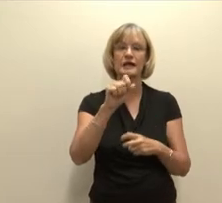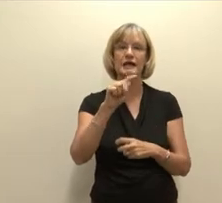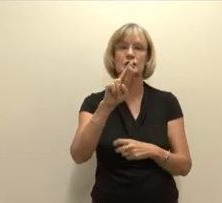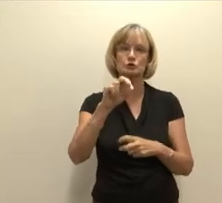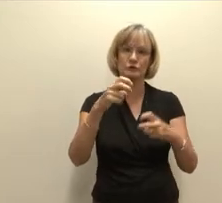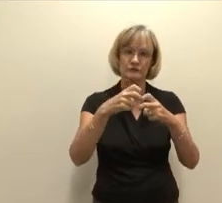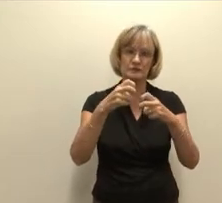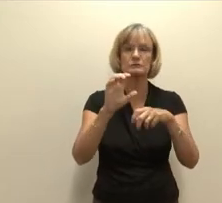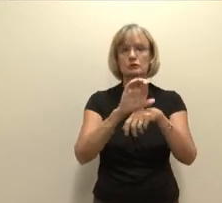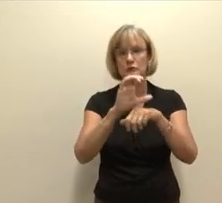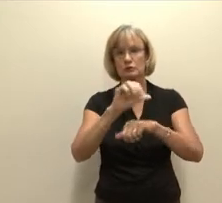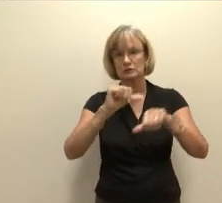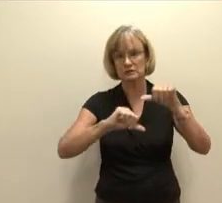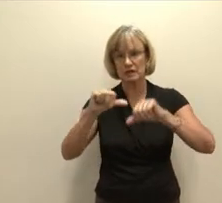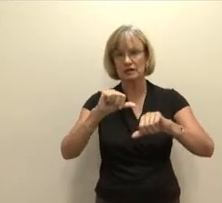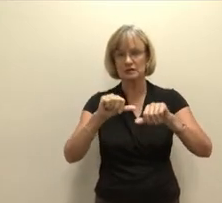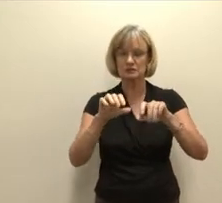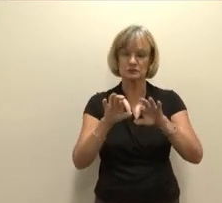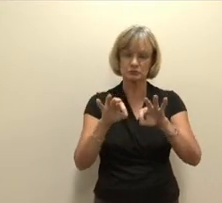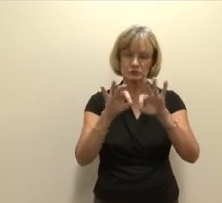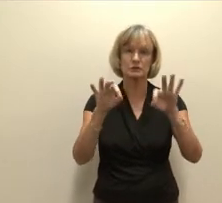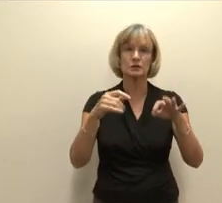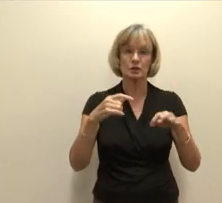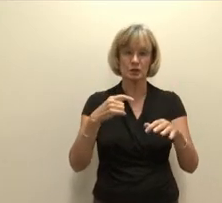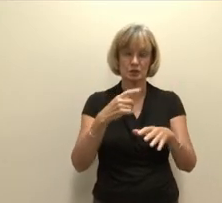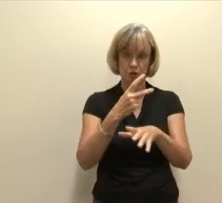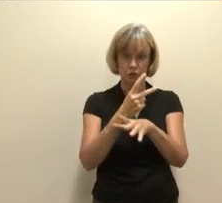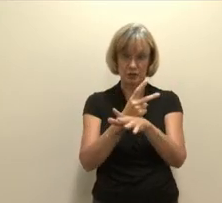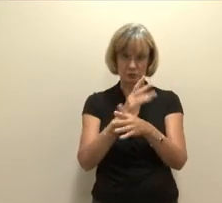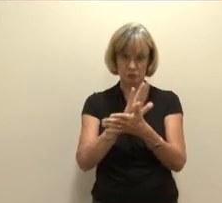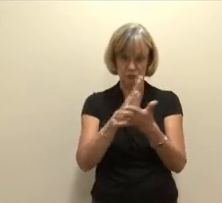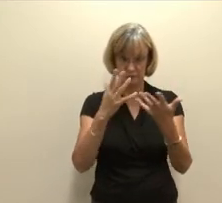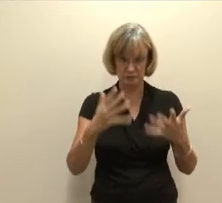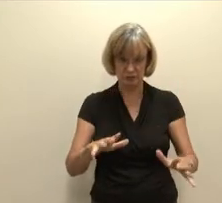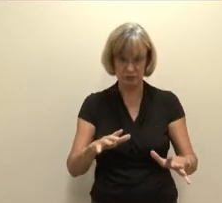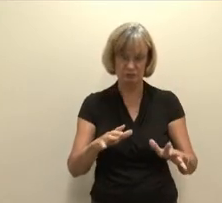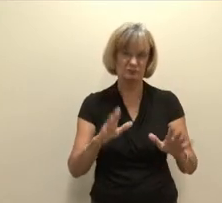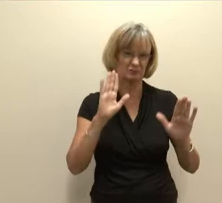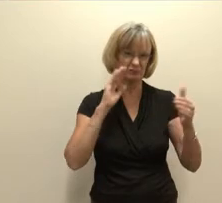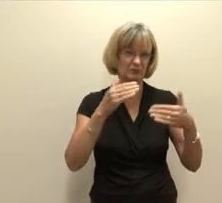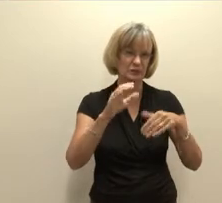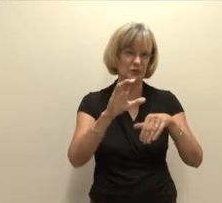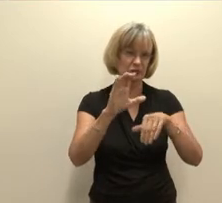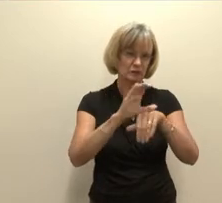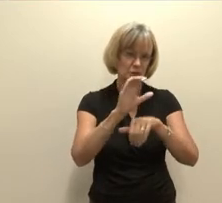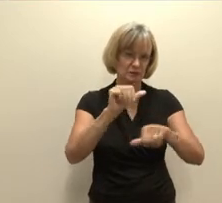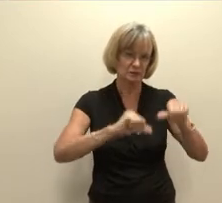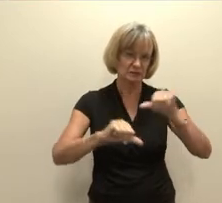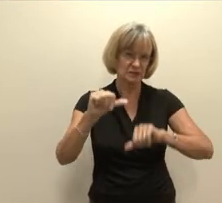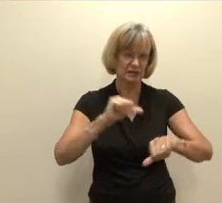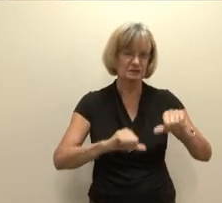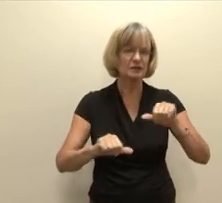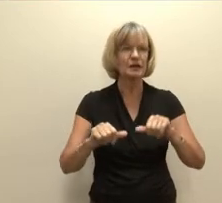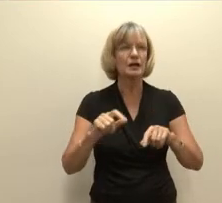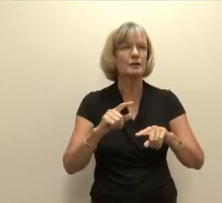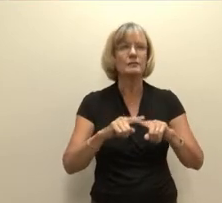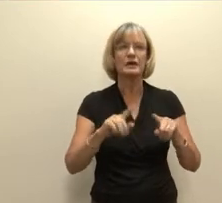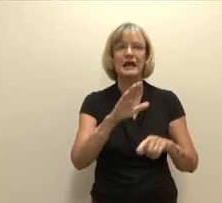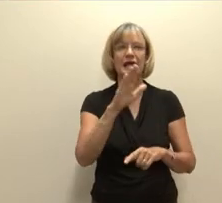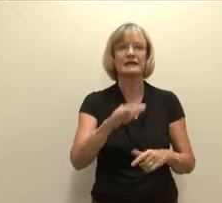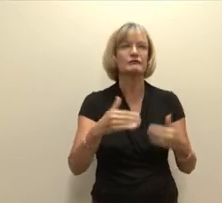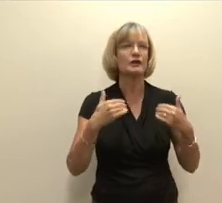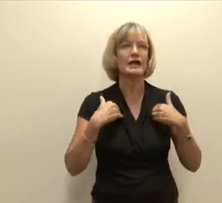then computer science. Since I got out of graduate school in computer science, I've never once had a